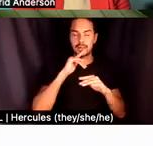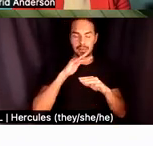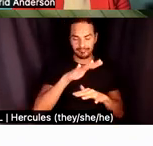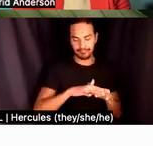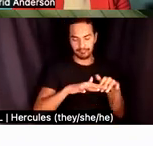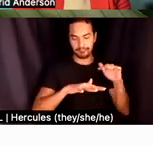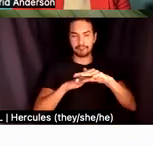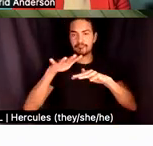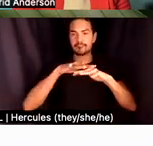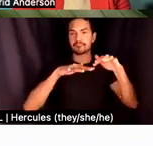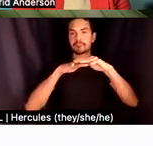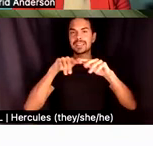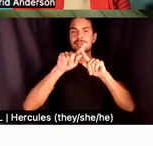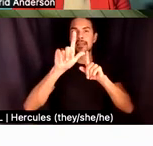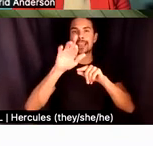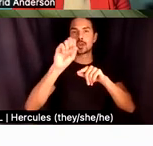and how are we really kind of